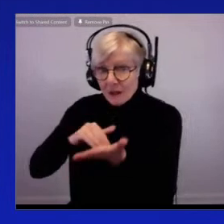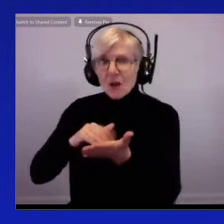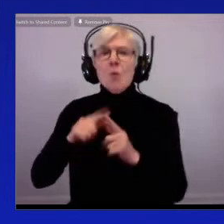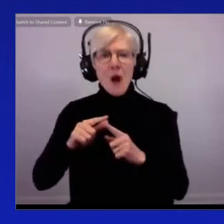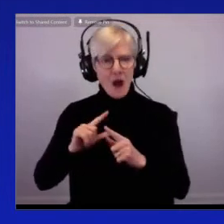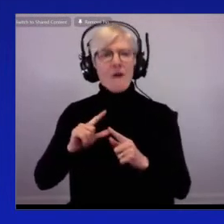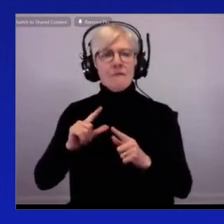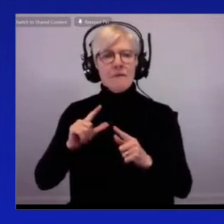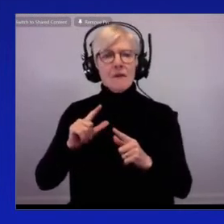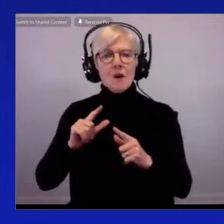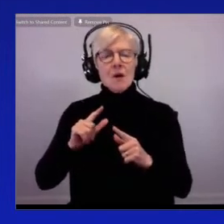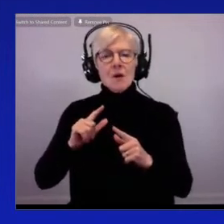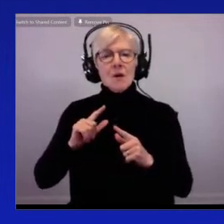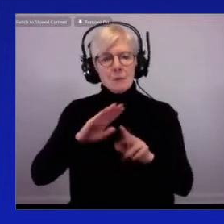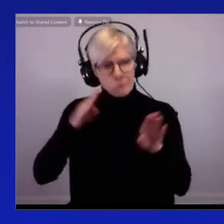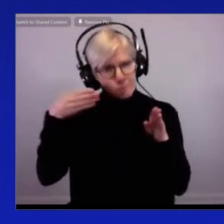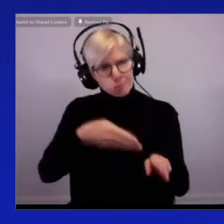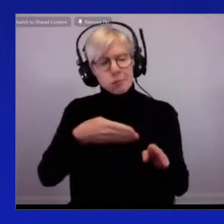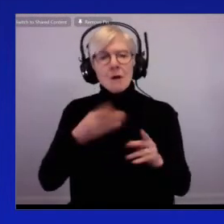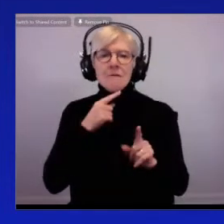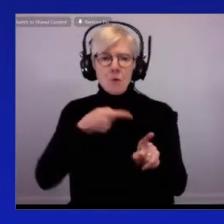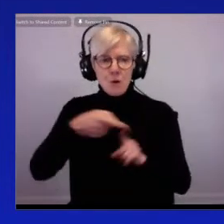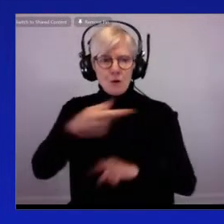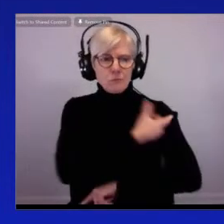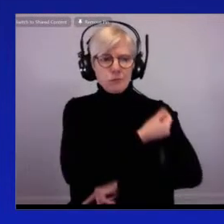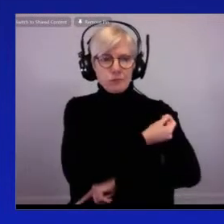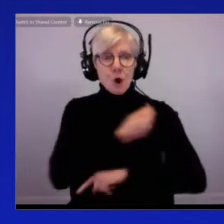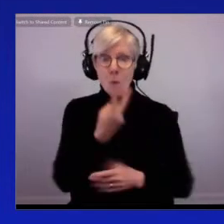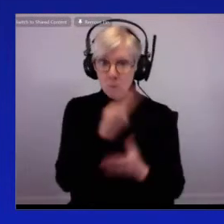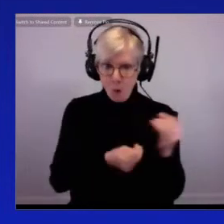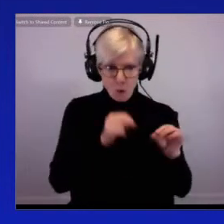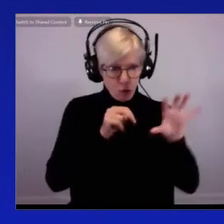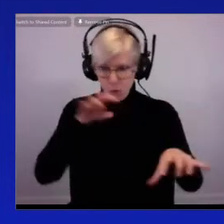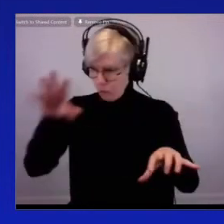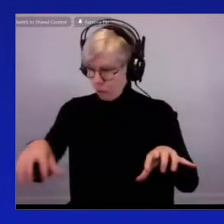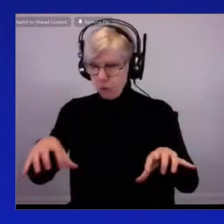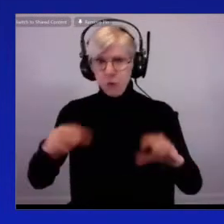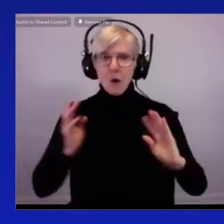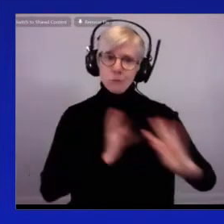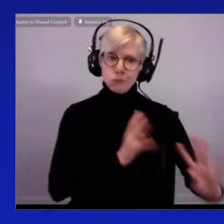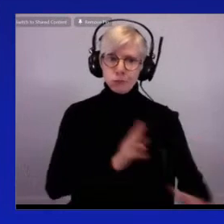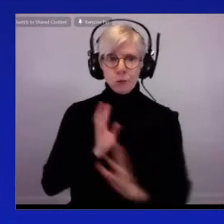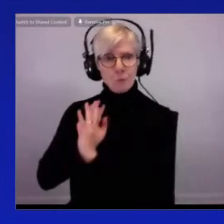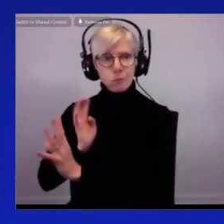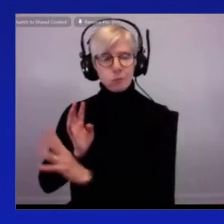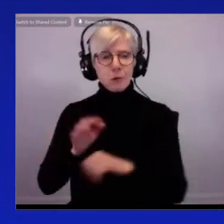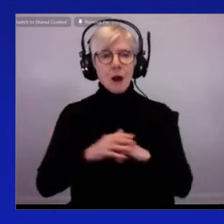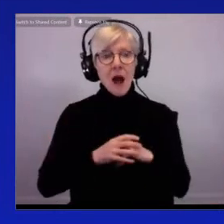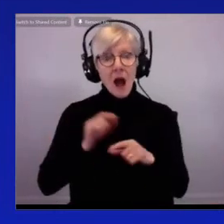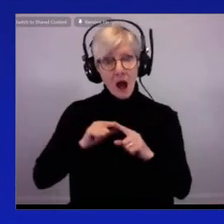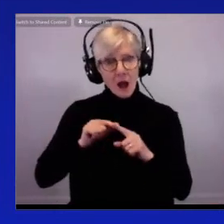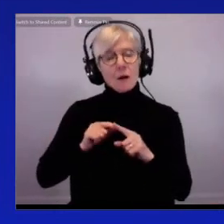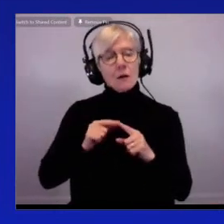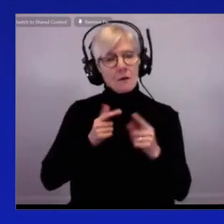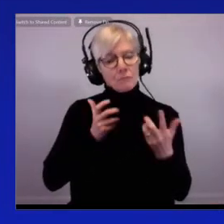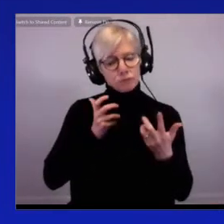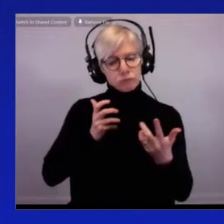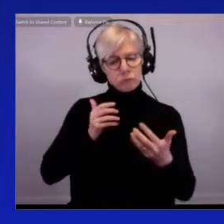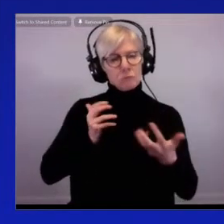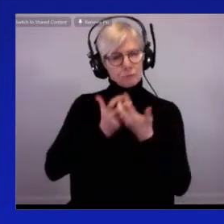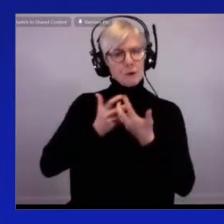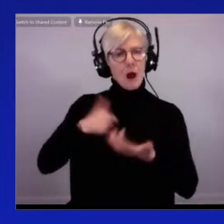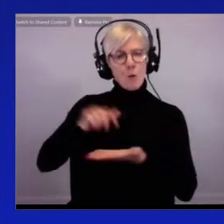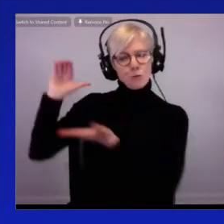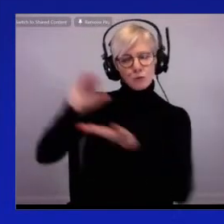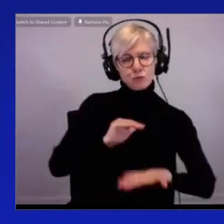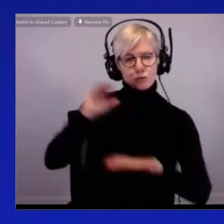the capacity to meet the combined volumes of both sites and also will not impact our immunization capacity. Based on the flu